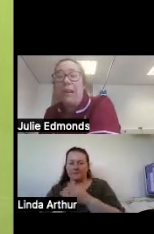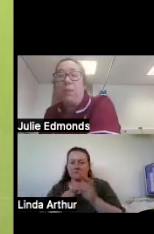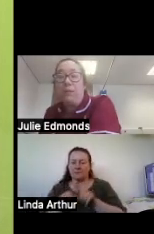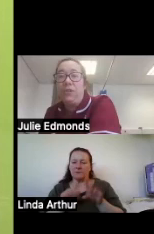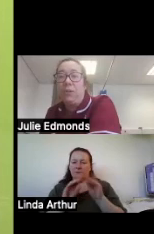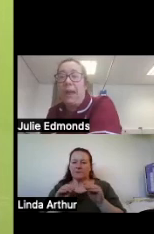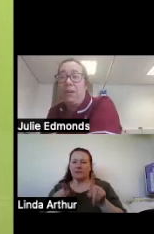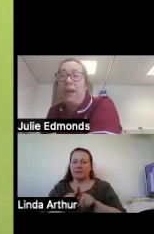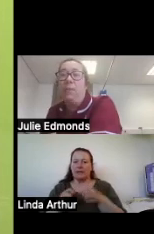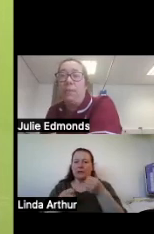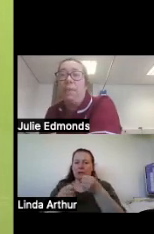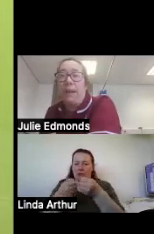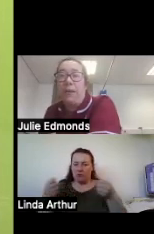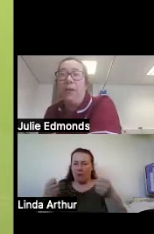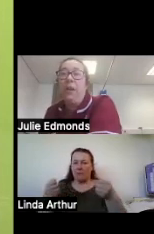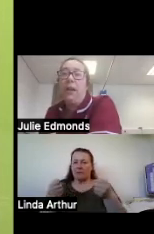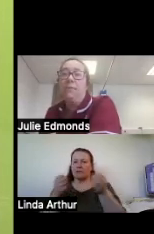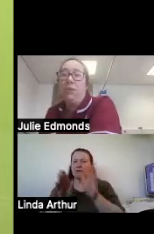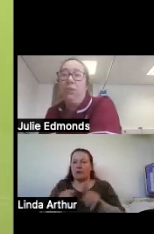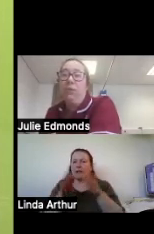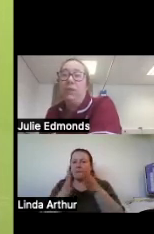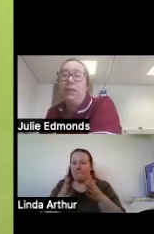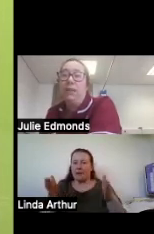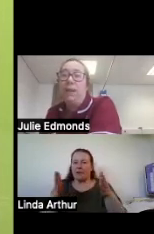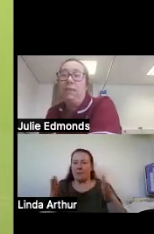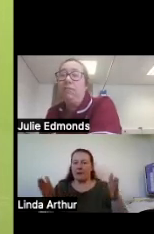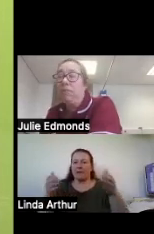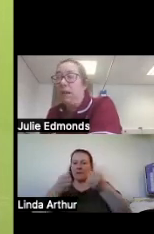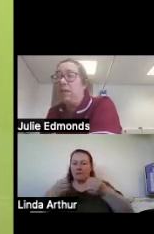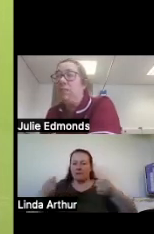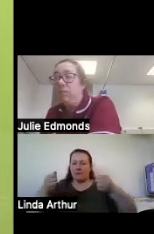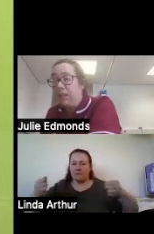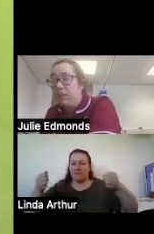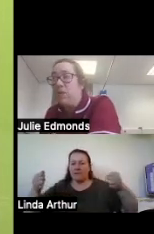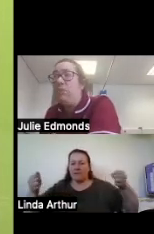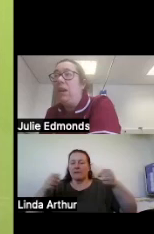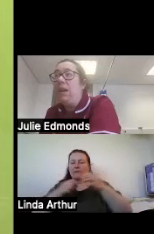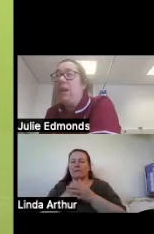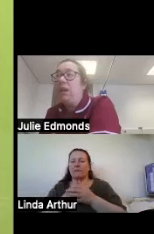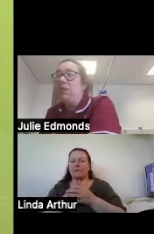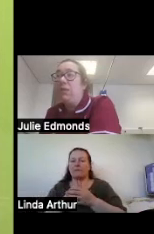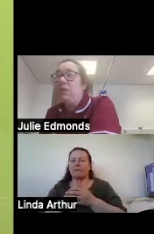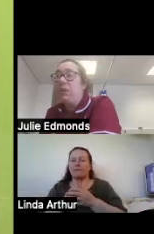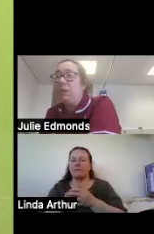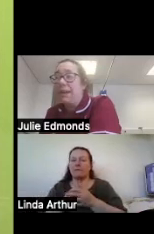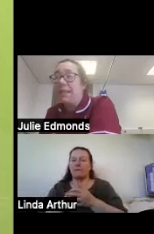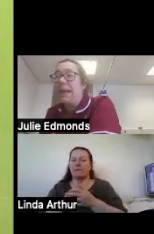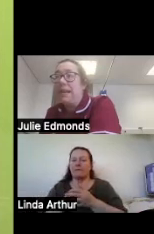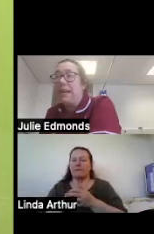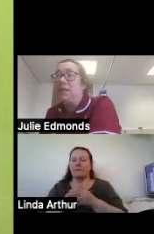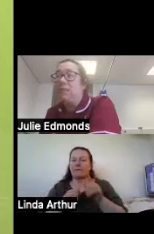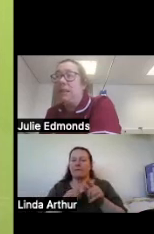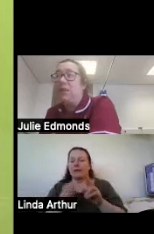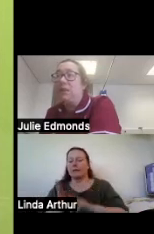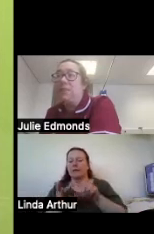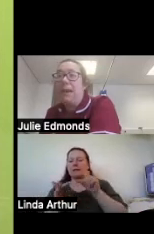your wee cupboard, your bladder, that wee bit bigger to hold. And we have, it is known under the current NICE